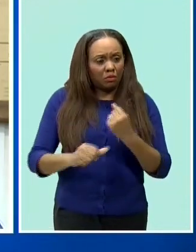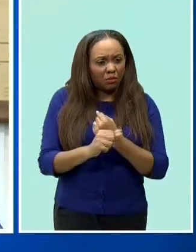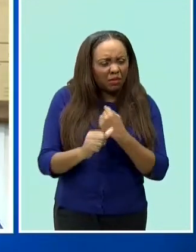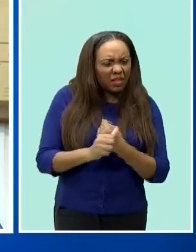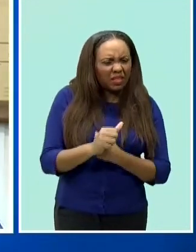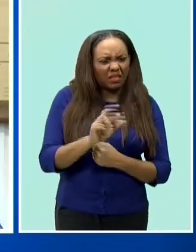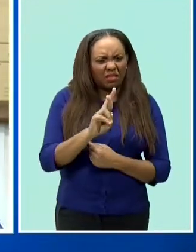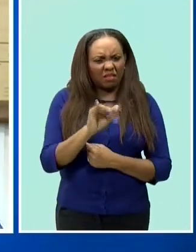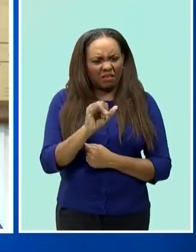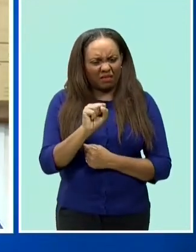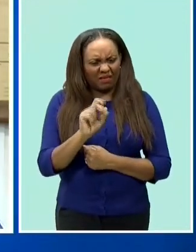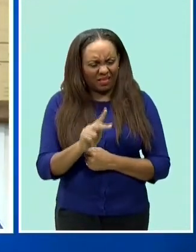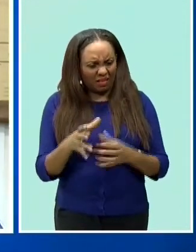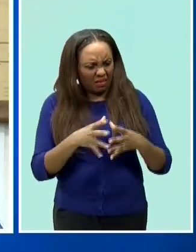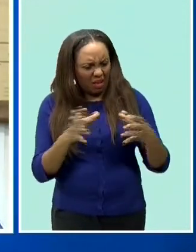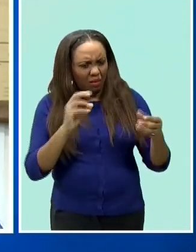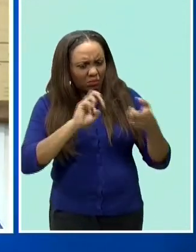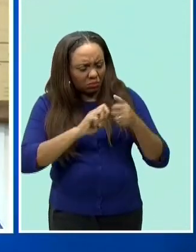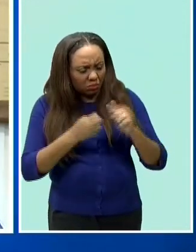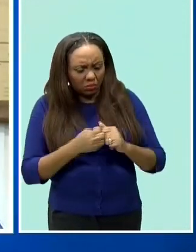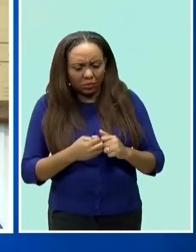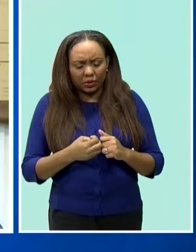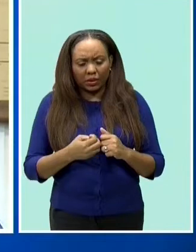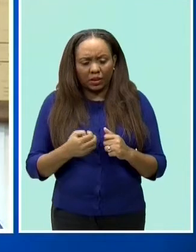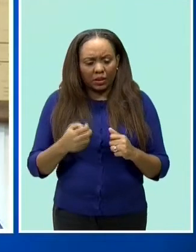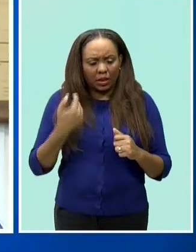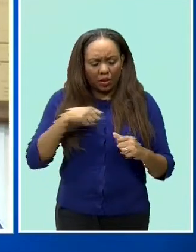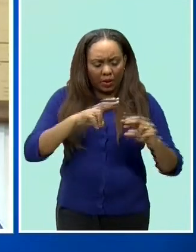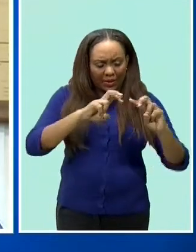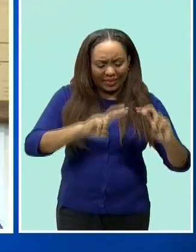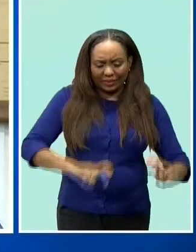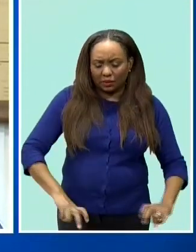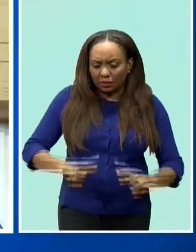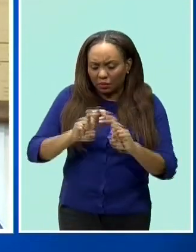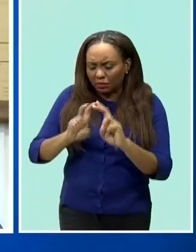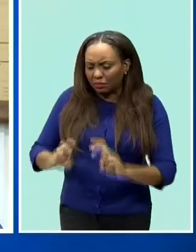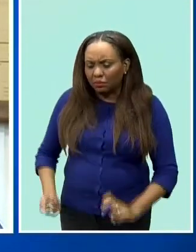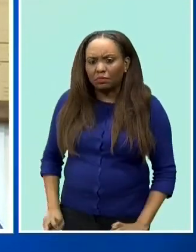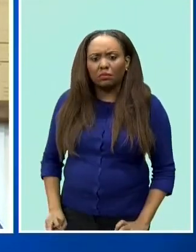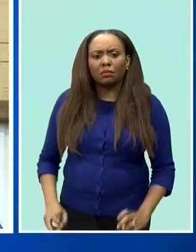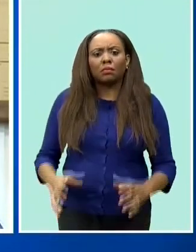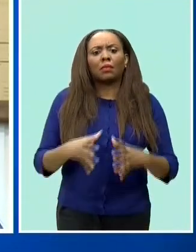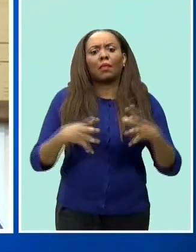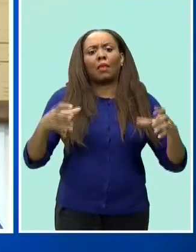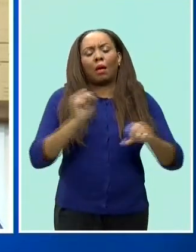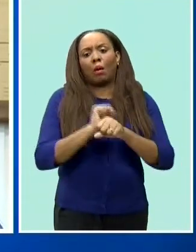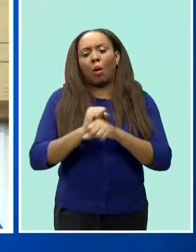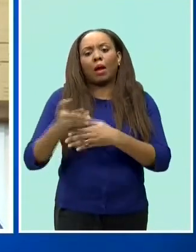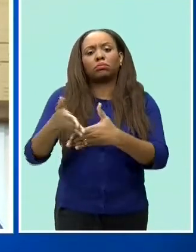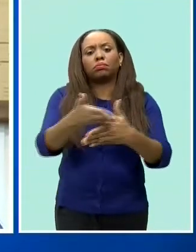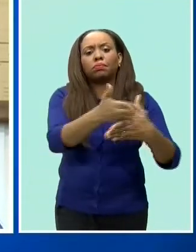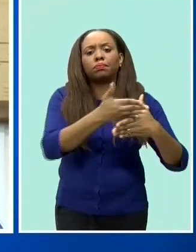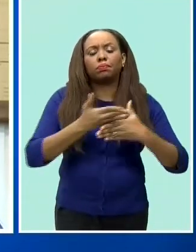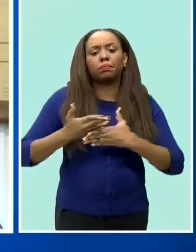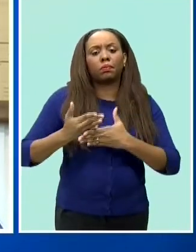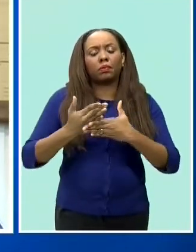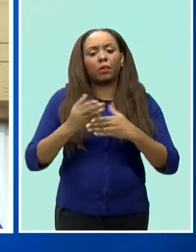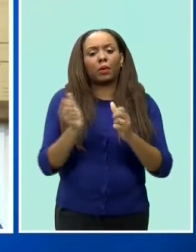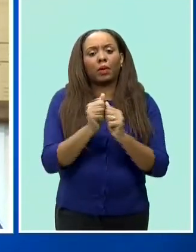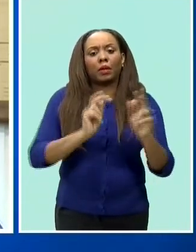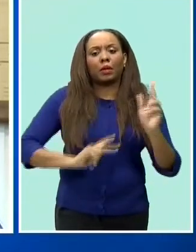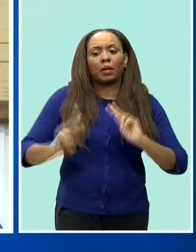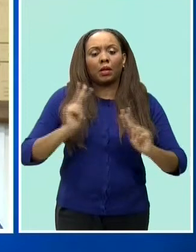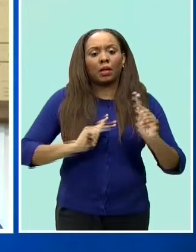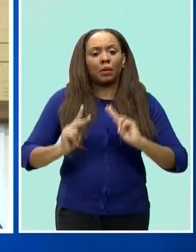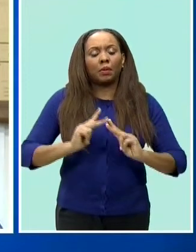been seeing in this sector, and as it continues, and we've done a lot of work in sharing information with the Special Organized Crime